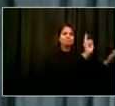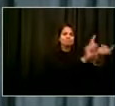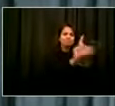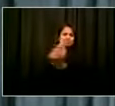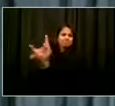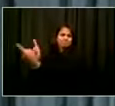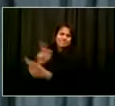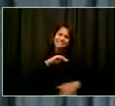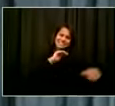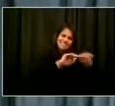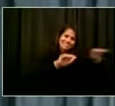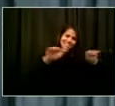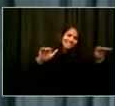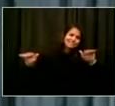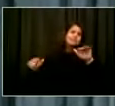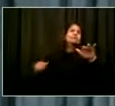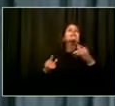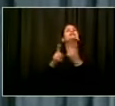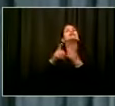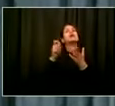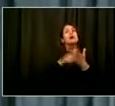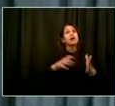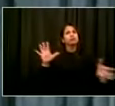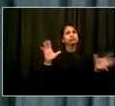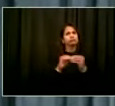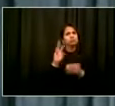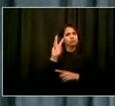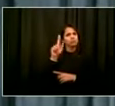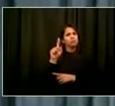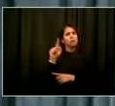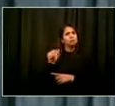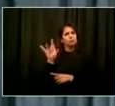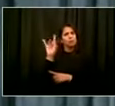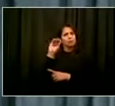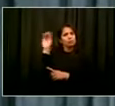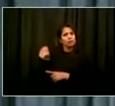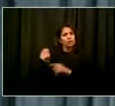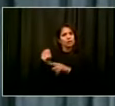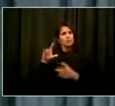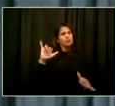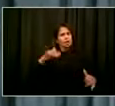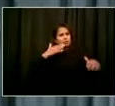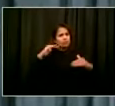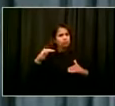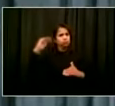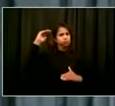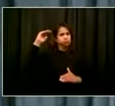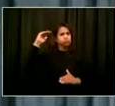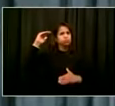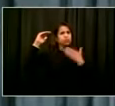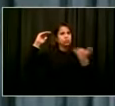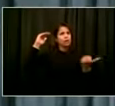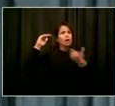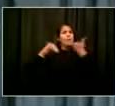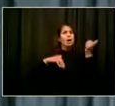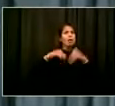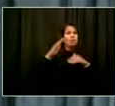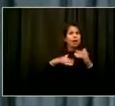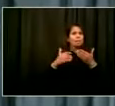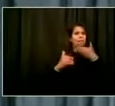we beat LA and Chicago and Boston and Philadelphia and Miami and Dallas and Houston and many other areas. And we